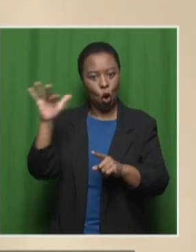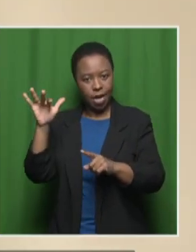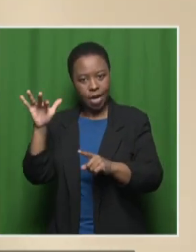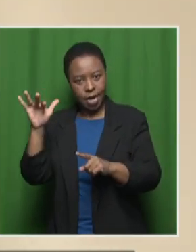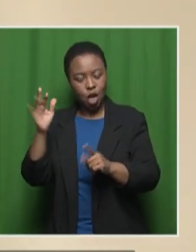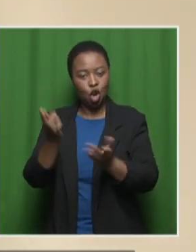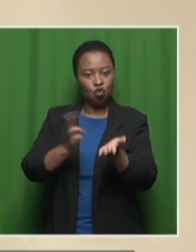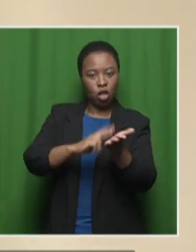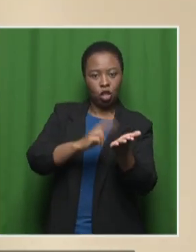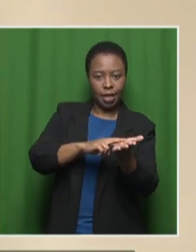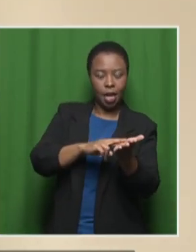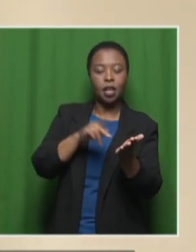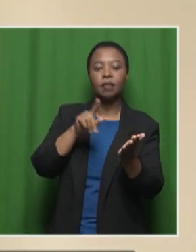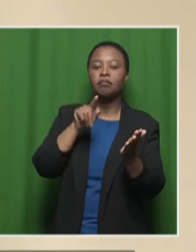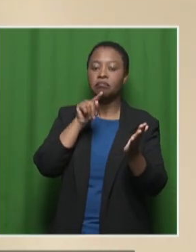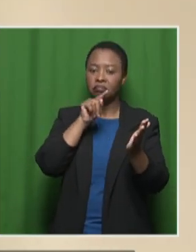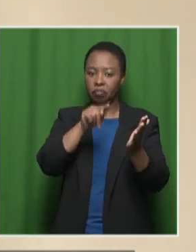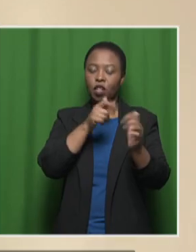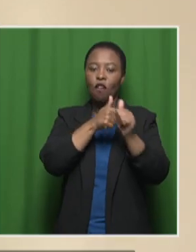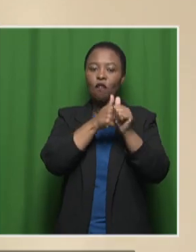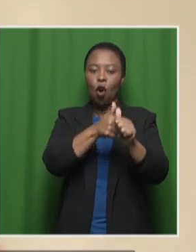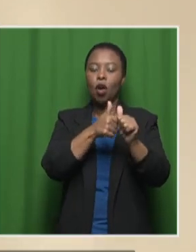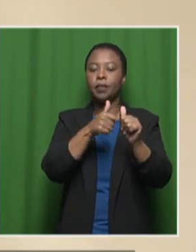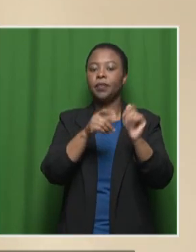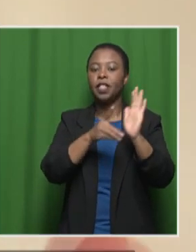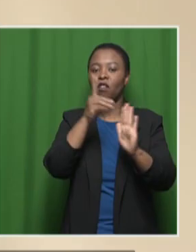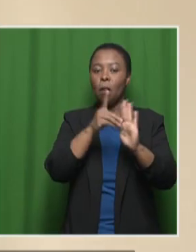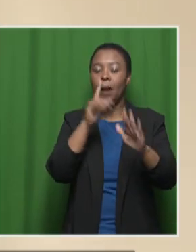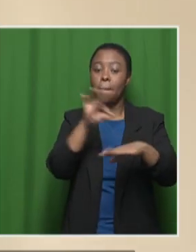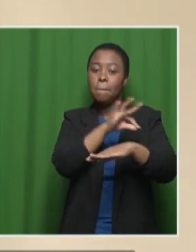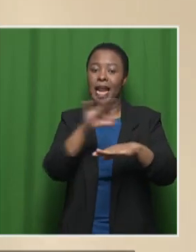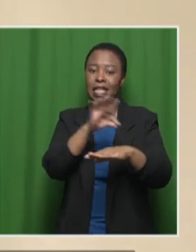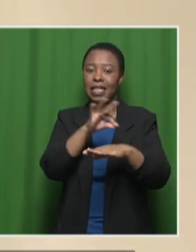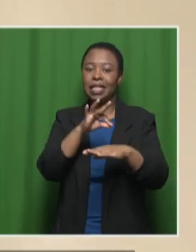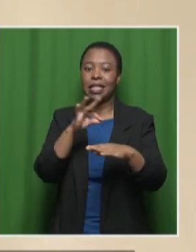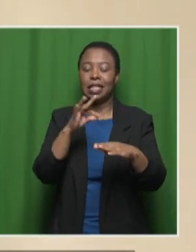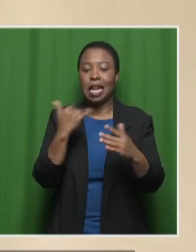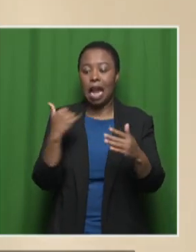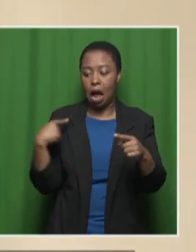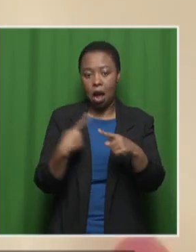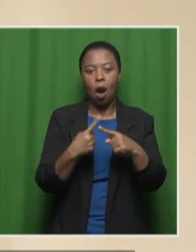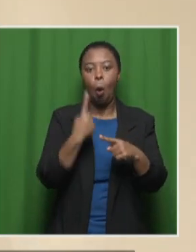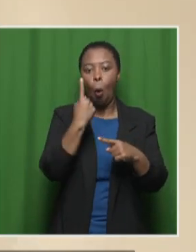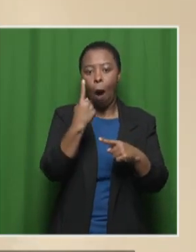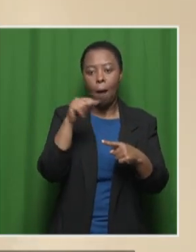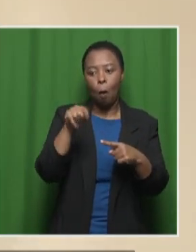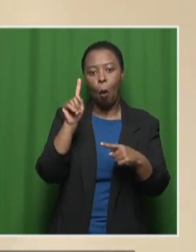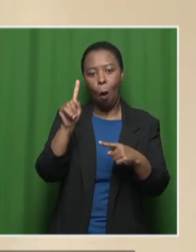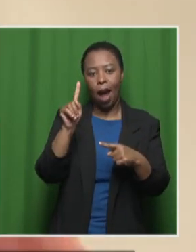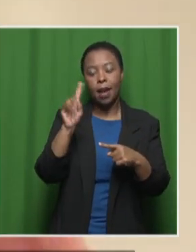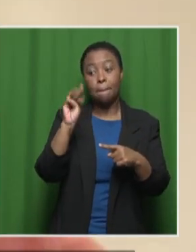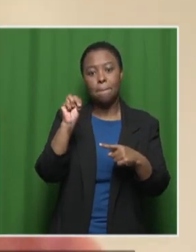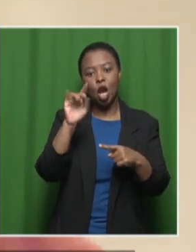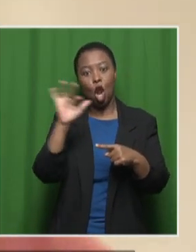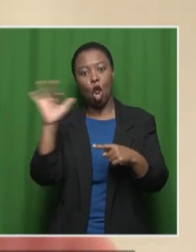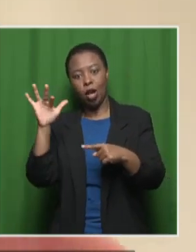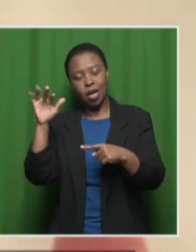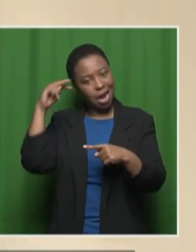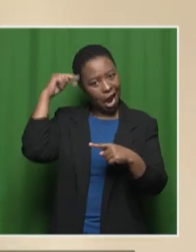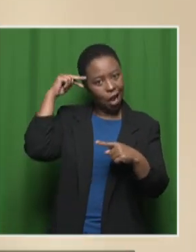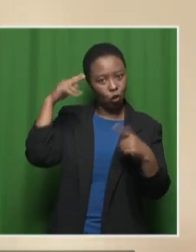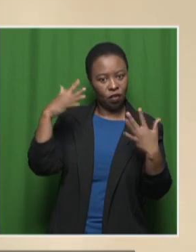That's according to the National Development Plan. And we're currently at about 1.1 million graduates, but that's all very well and good. But if nobody